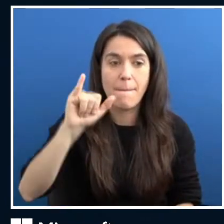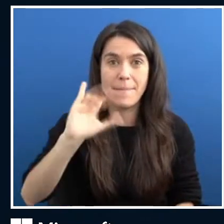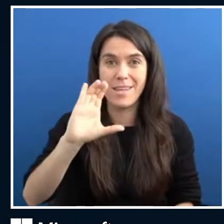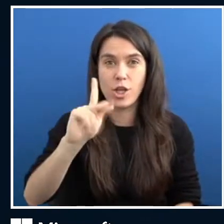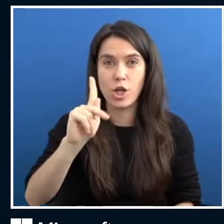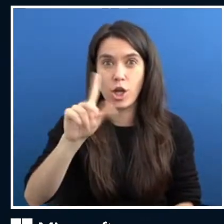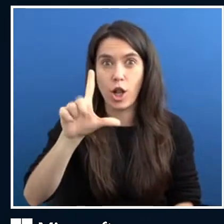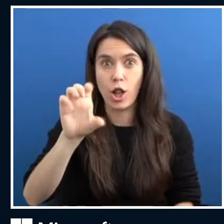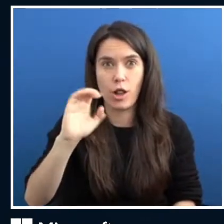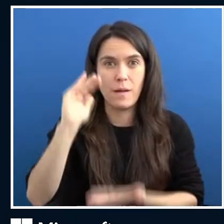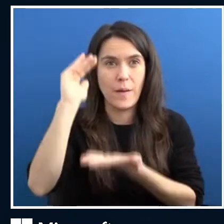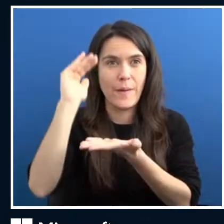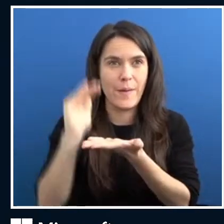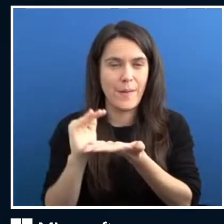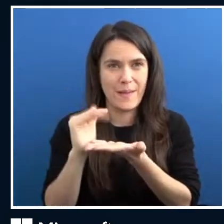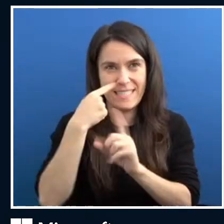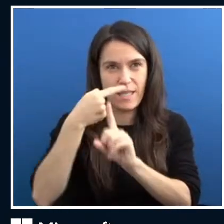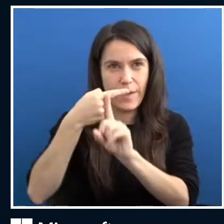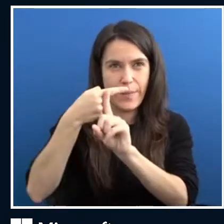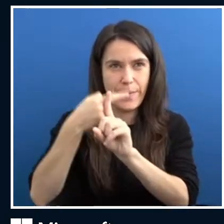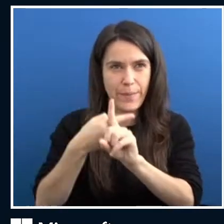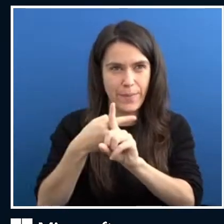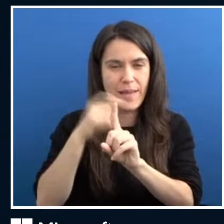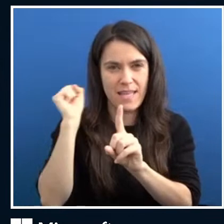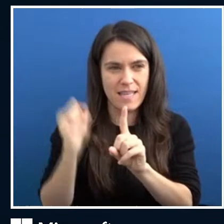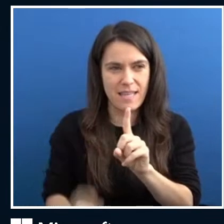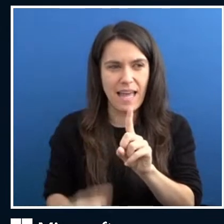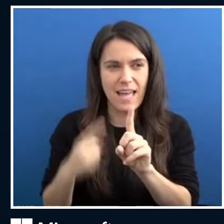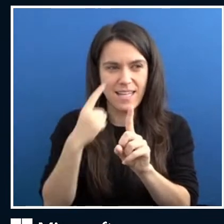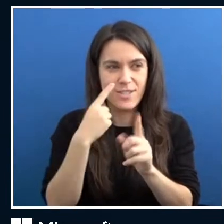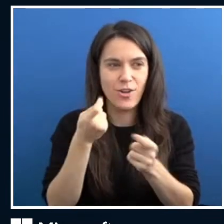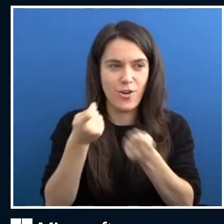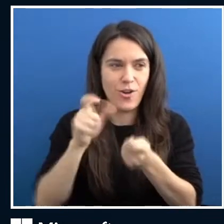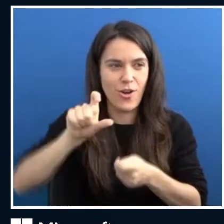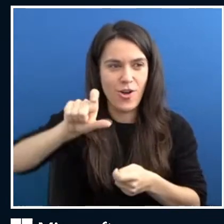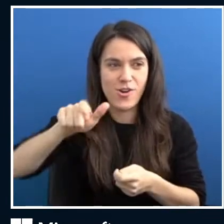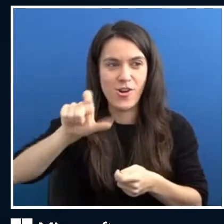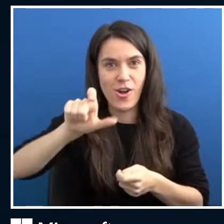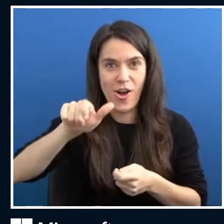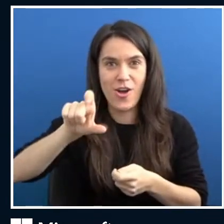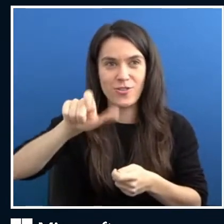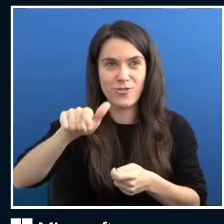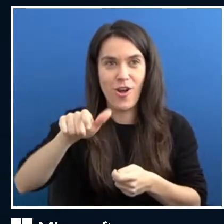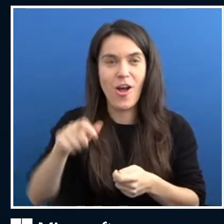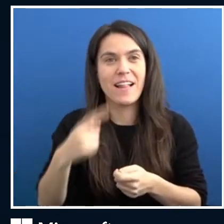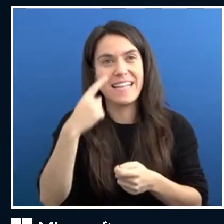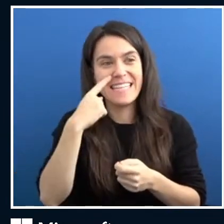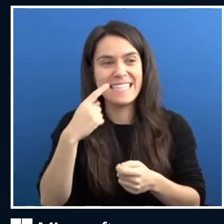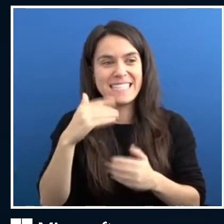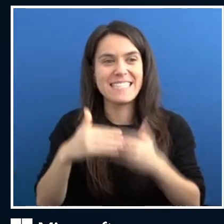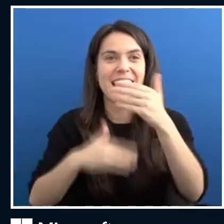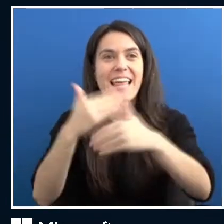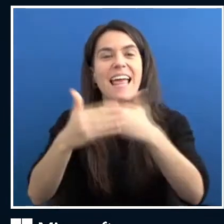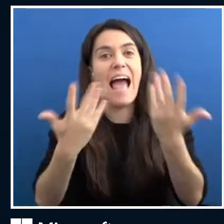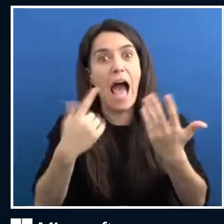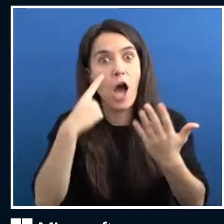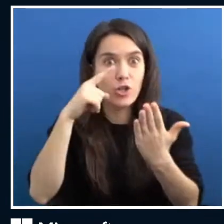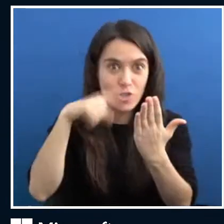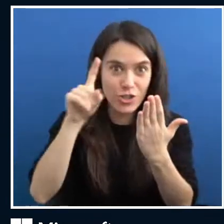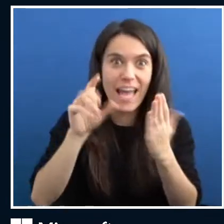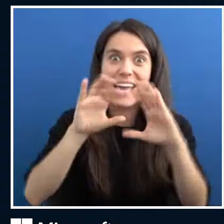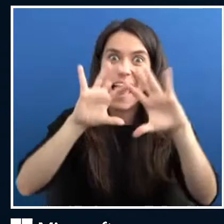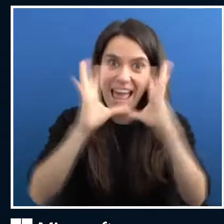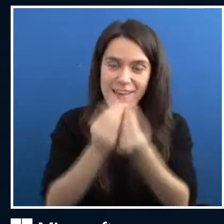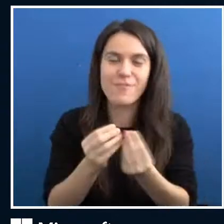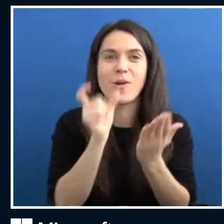save the pickle, right? You dump the pickle. So you just load the pickle again. And then you check each and every word in that.